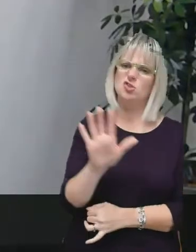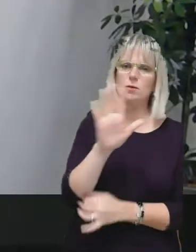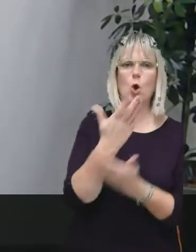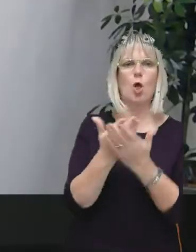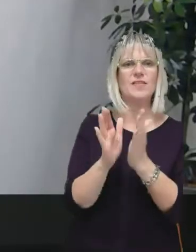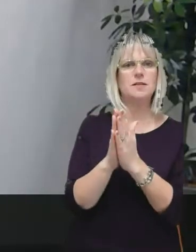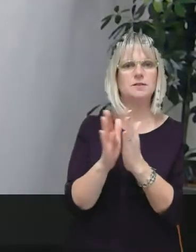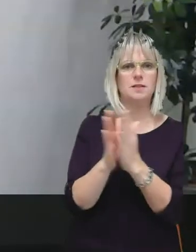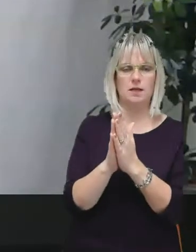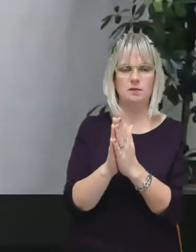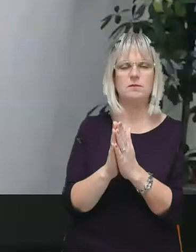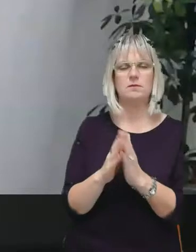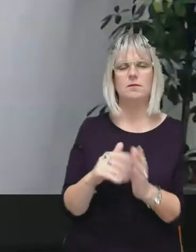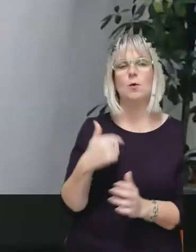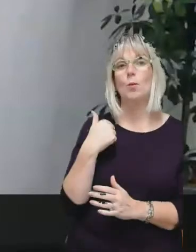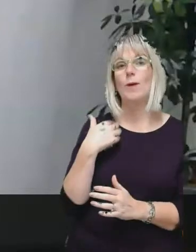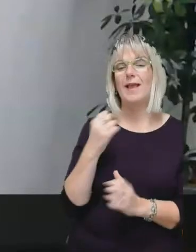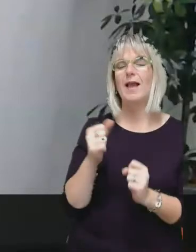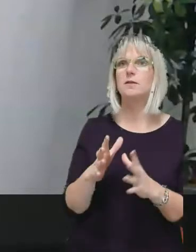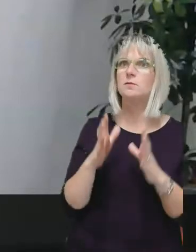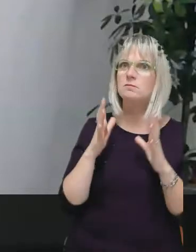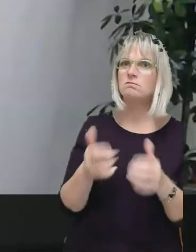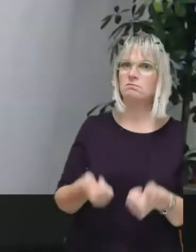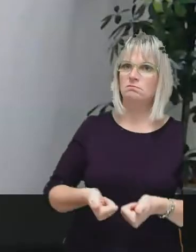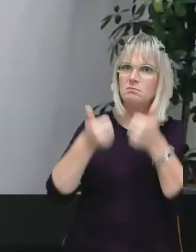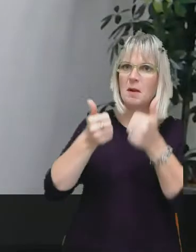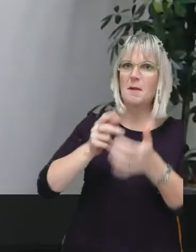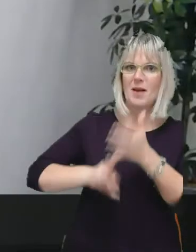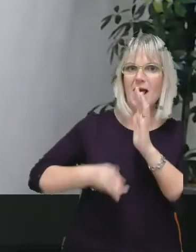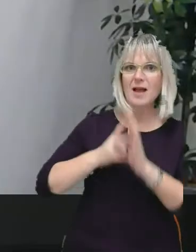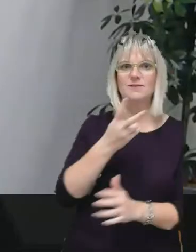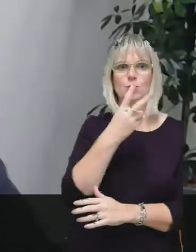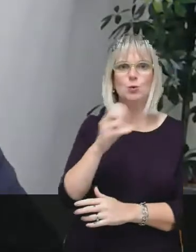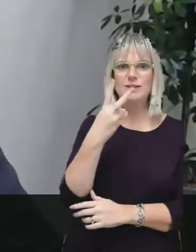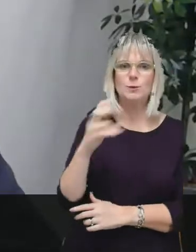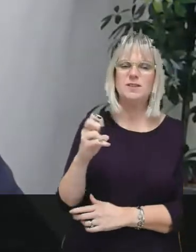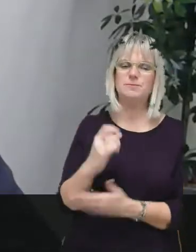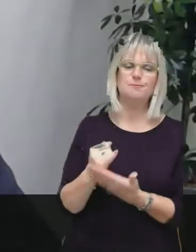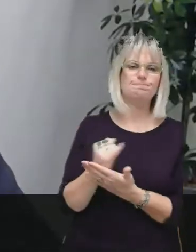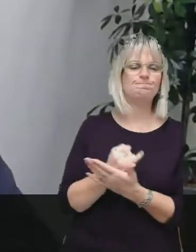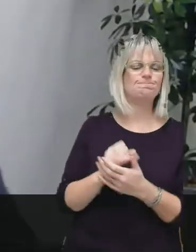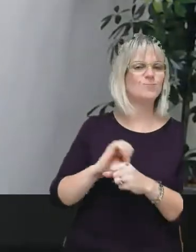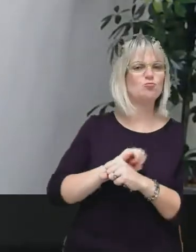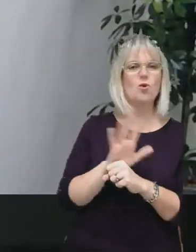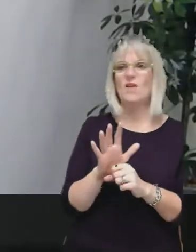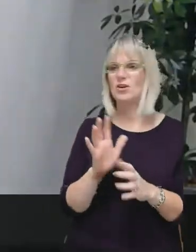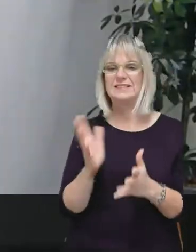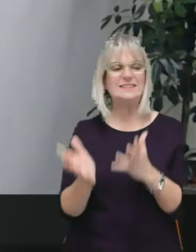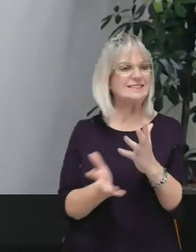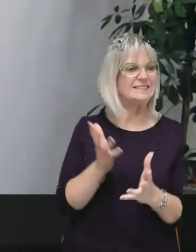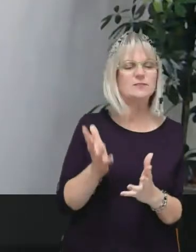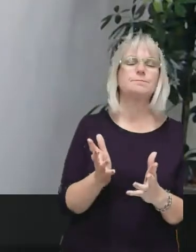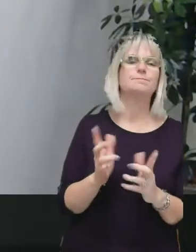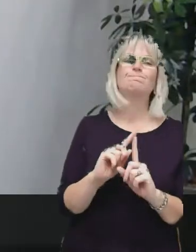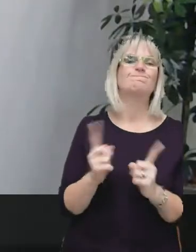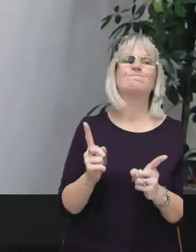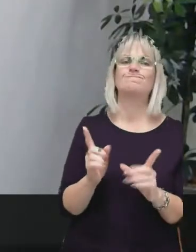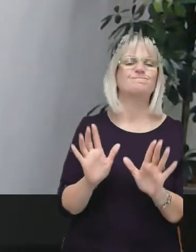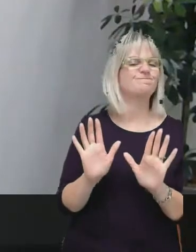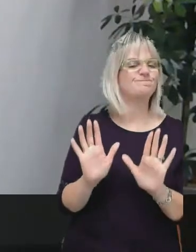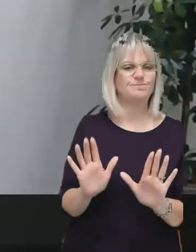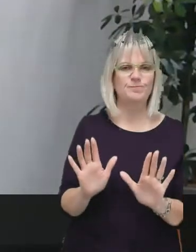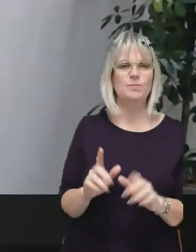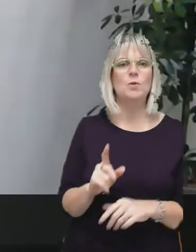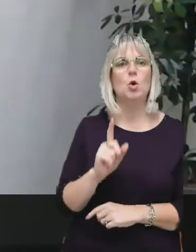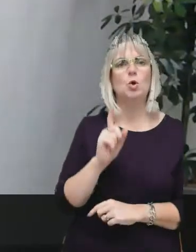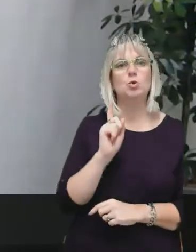plans for 2020, but I'm afraid the pandemic led to challenges about whether we could do it. So what we had instead was 2 weeks